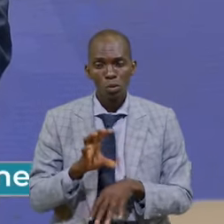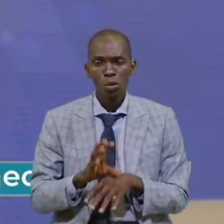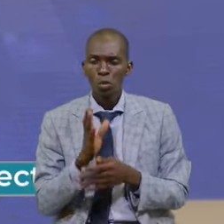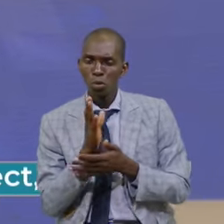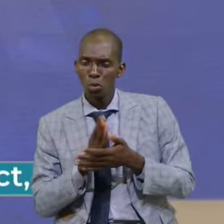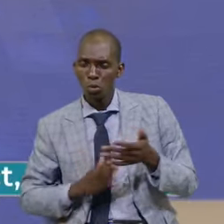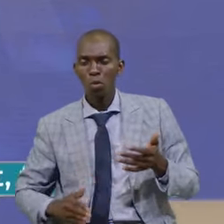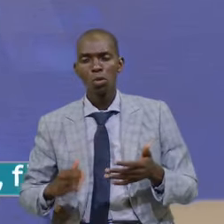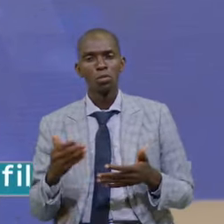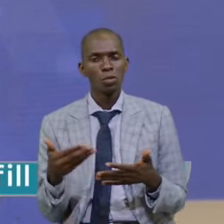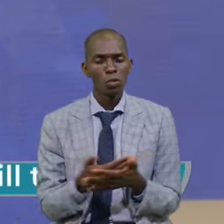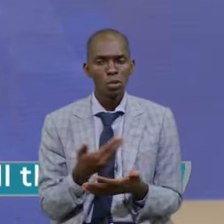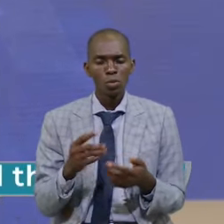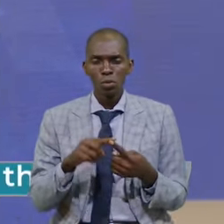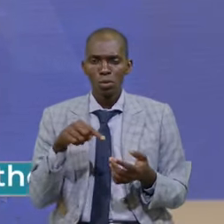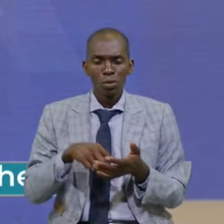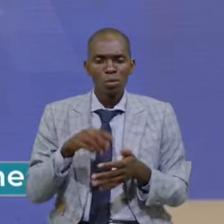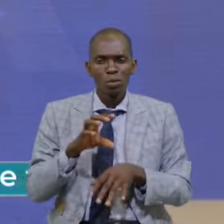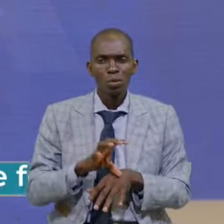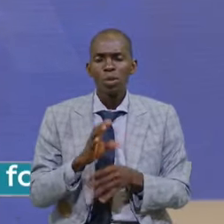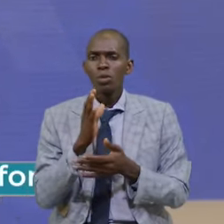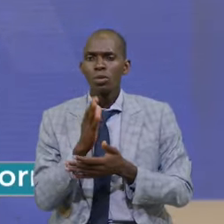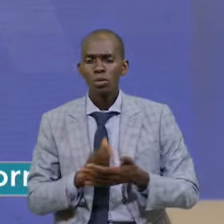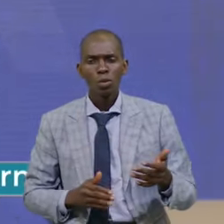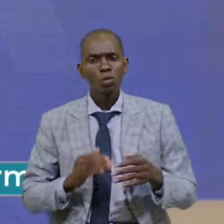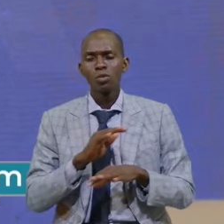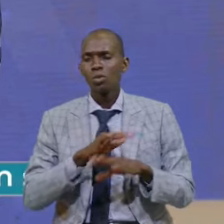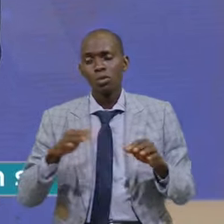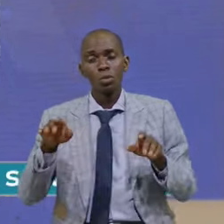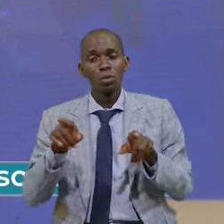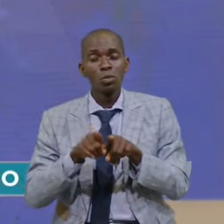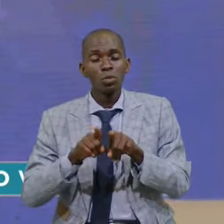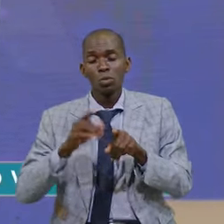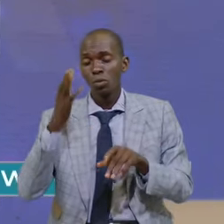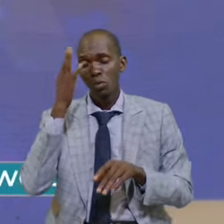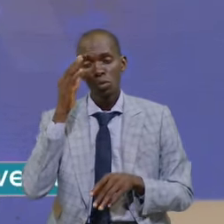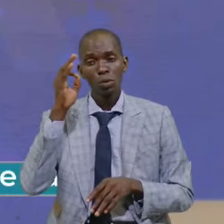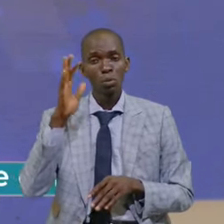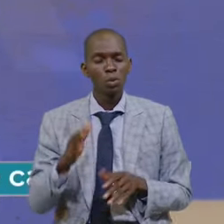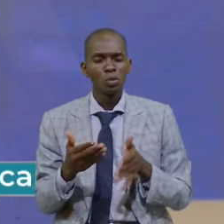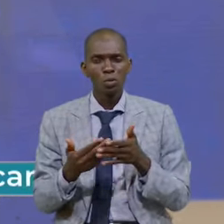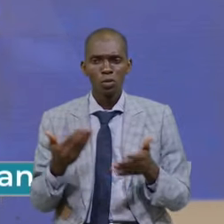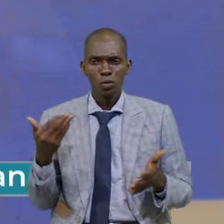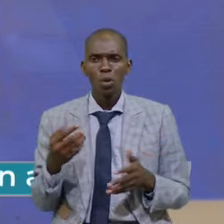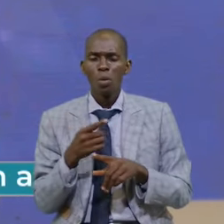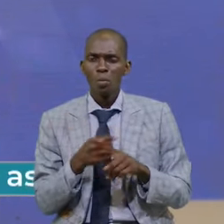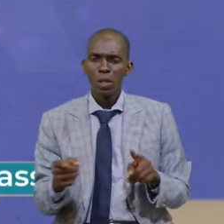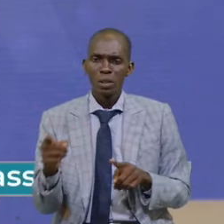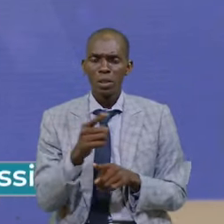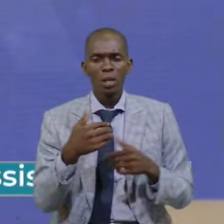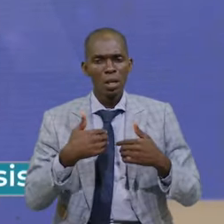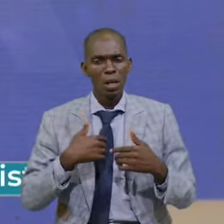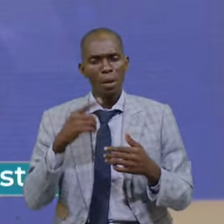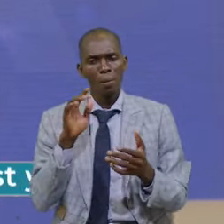do it in other locations where we are also gathering, taking the names and their